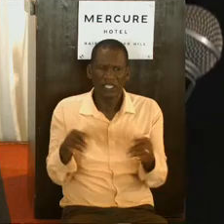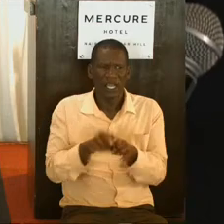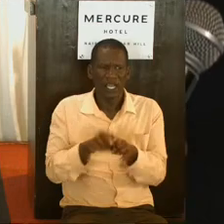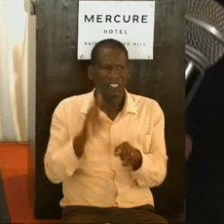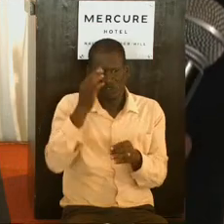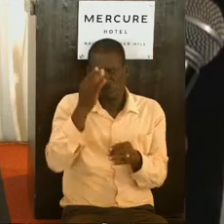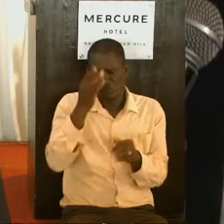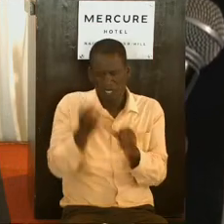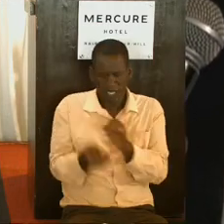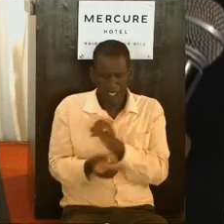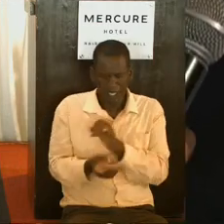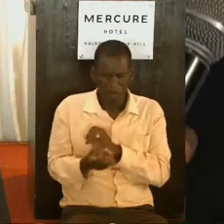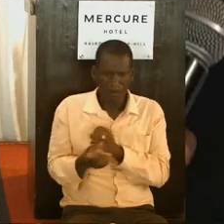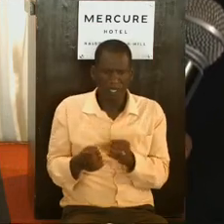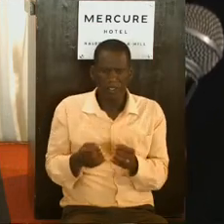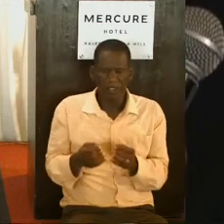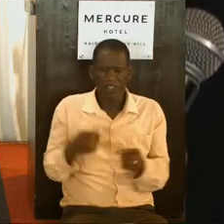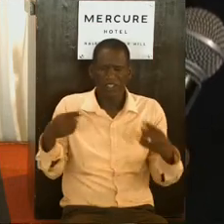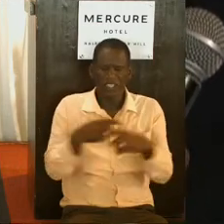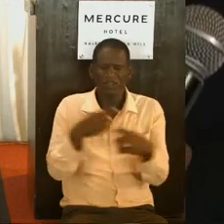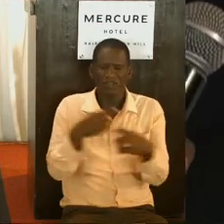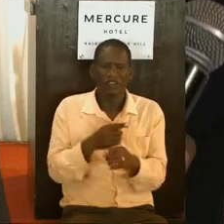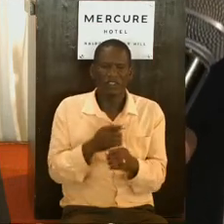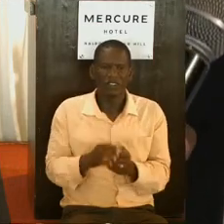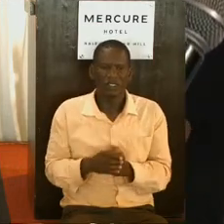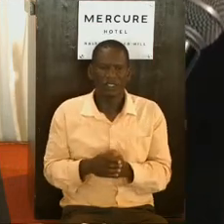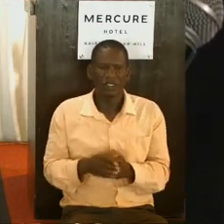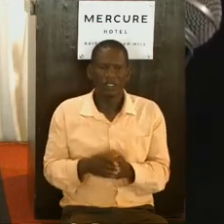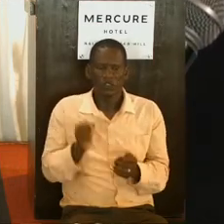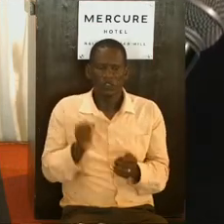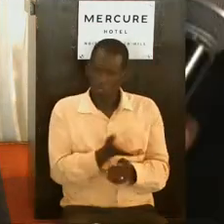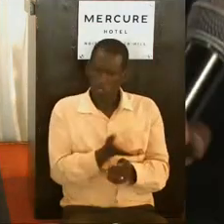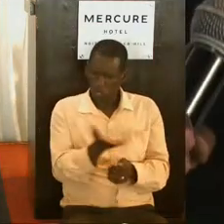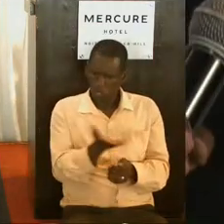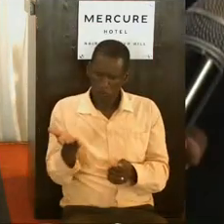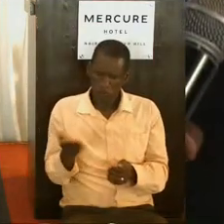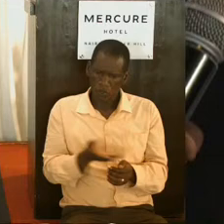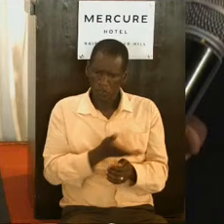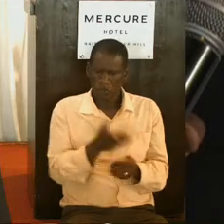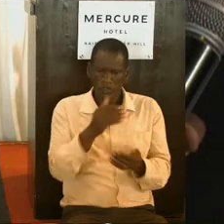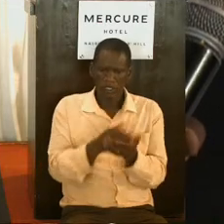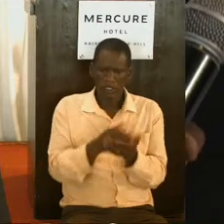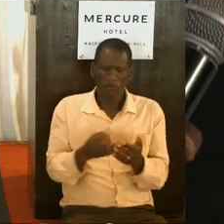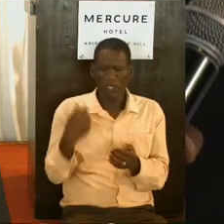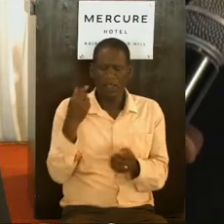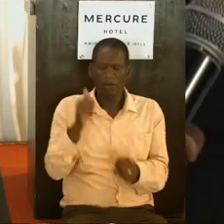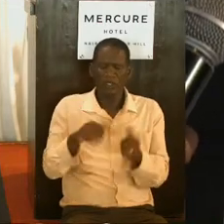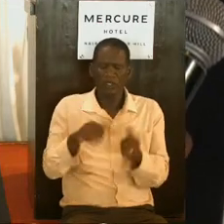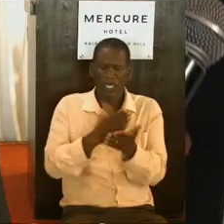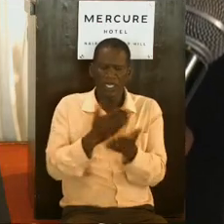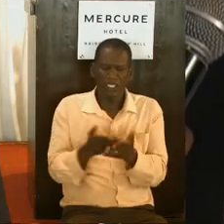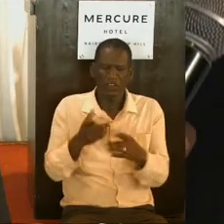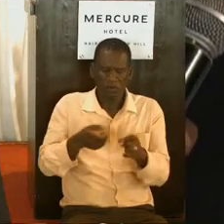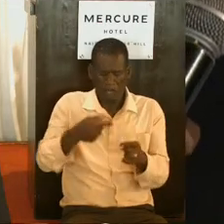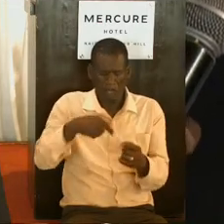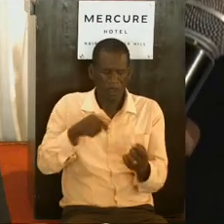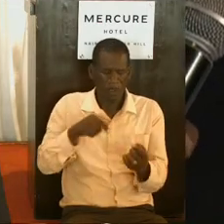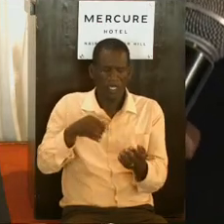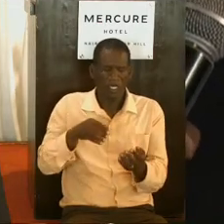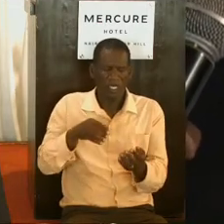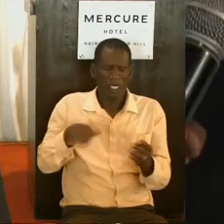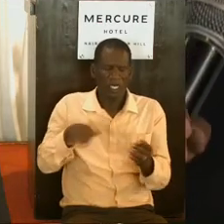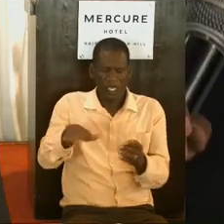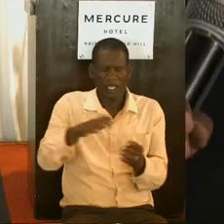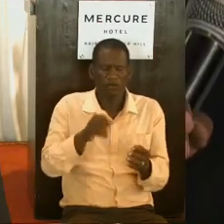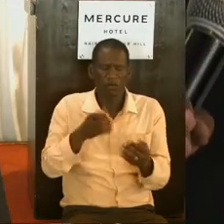reasons that explained the various differences so those are some of the figures that I can share from our perspective in terms of